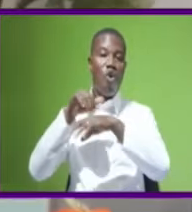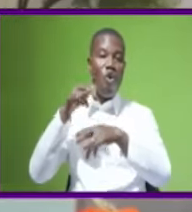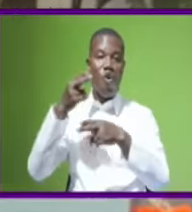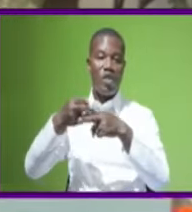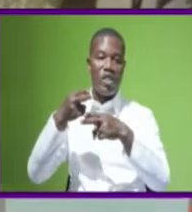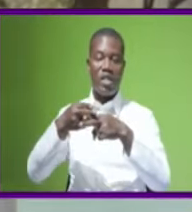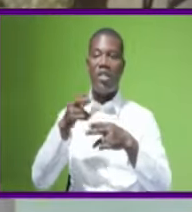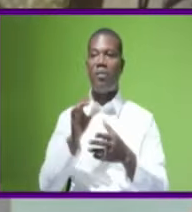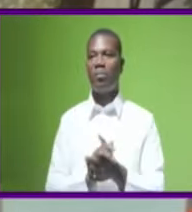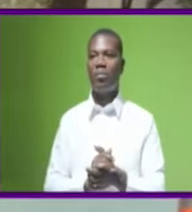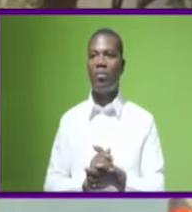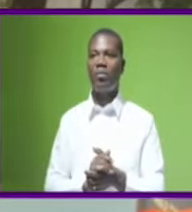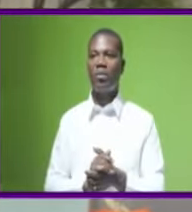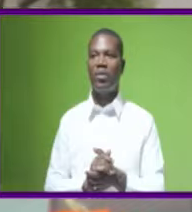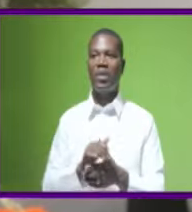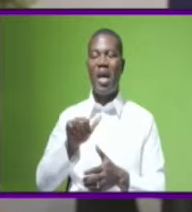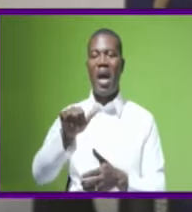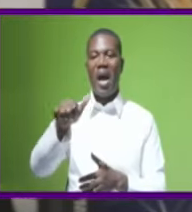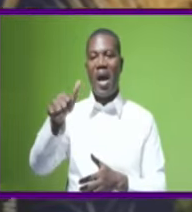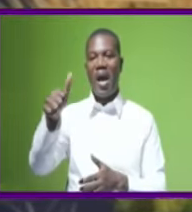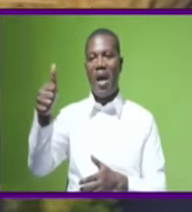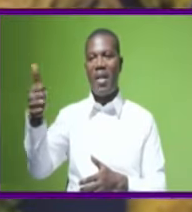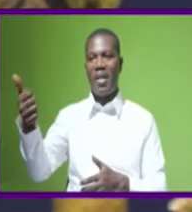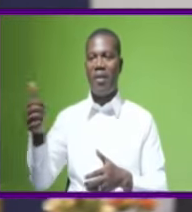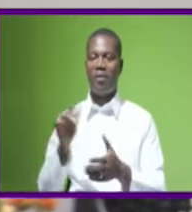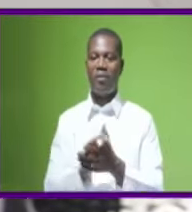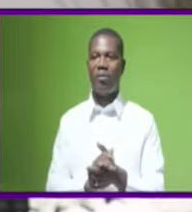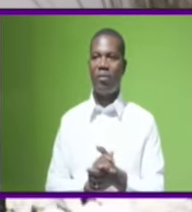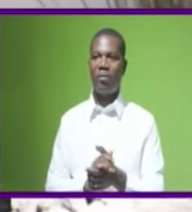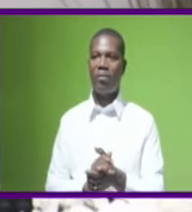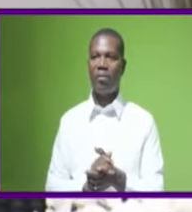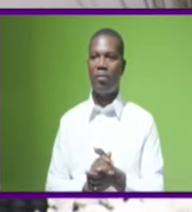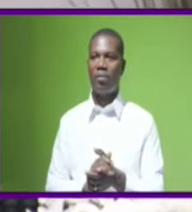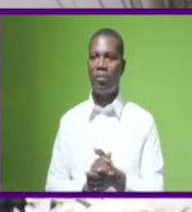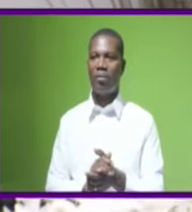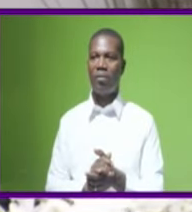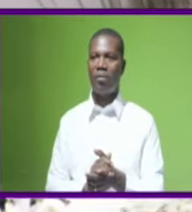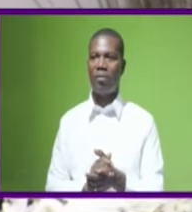he is the only one that I'm mentioning his name. For the rest,